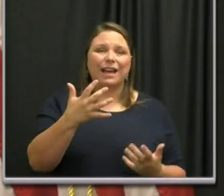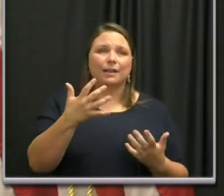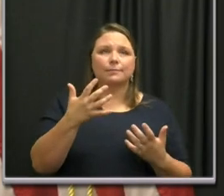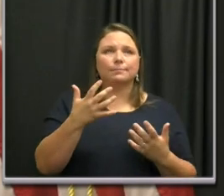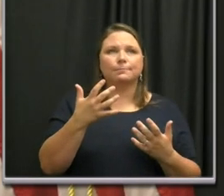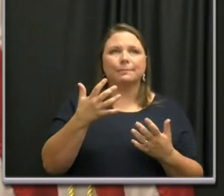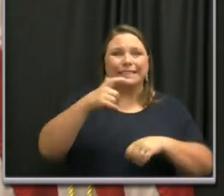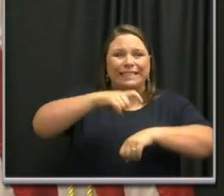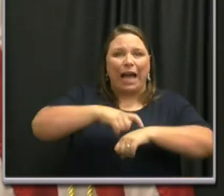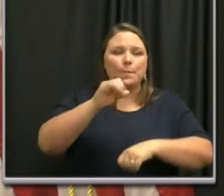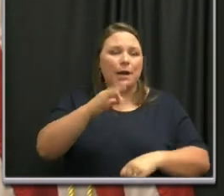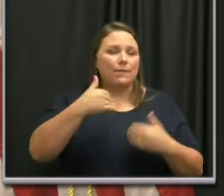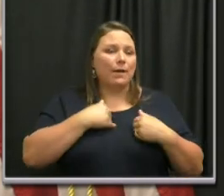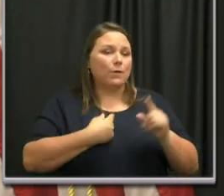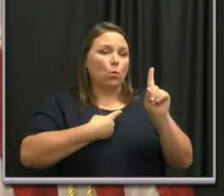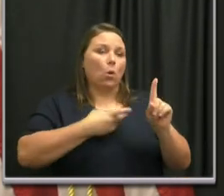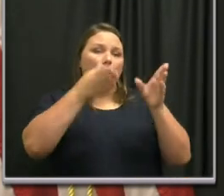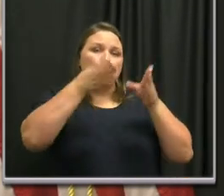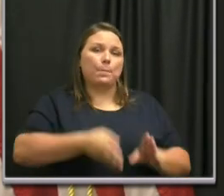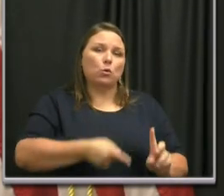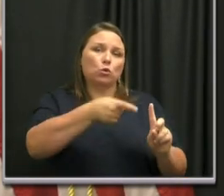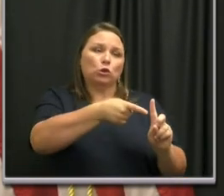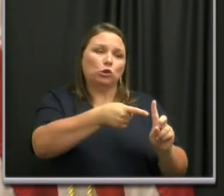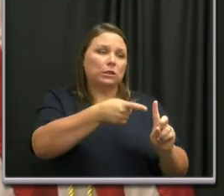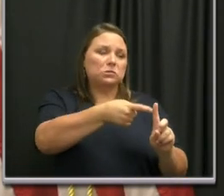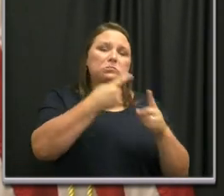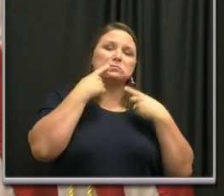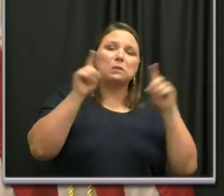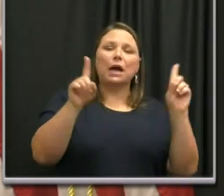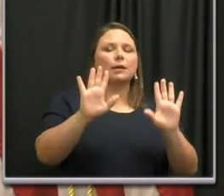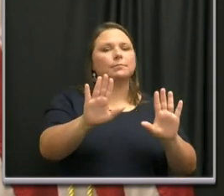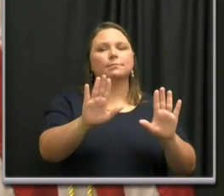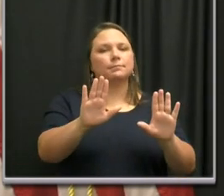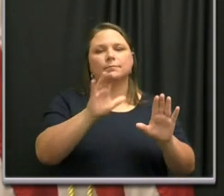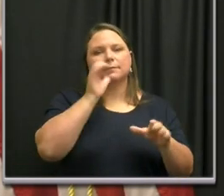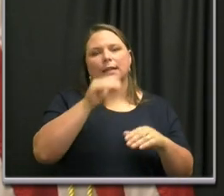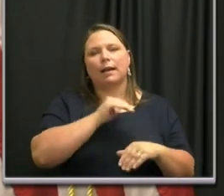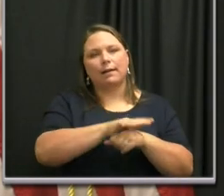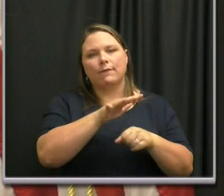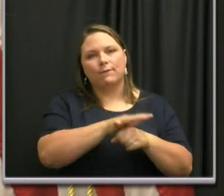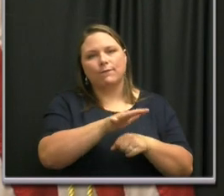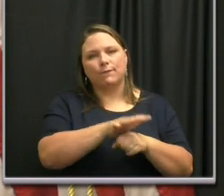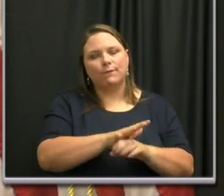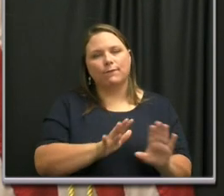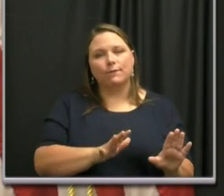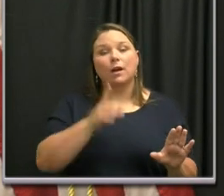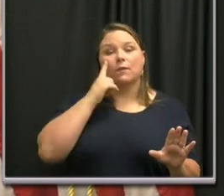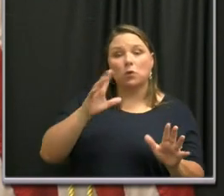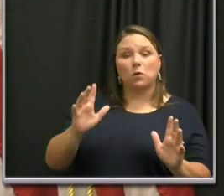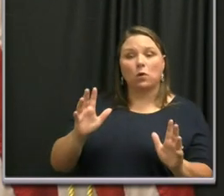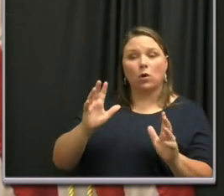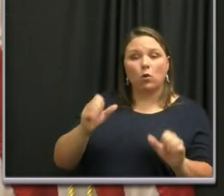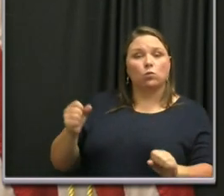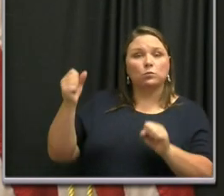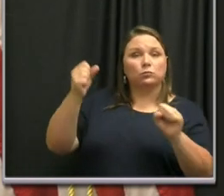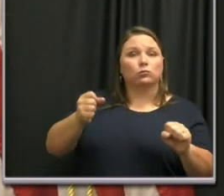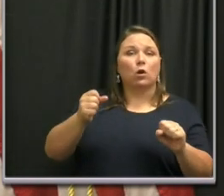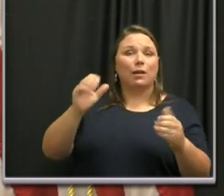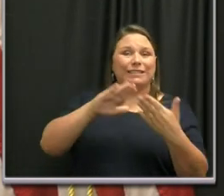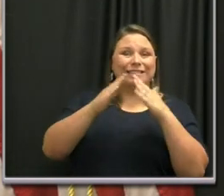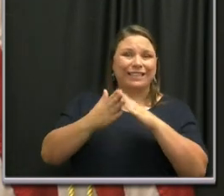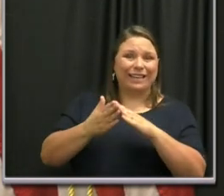officer and thinking that you're good, we're over with that, right? To be a great city on the other side of that, that's going